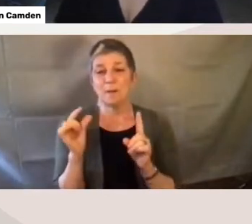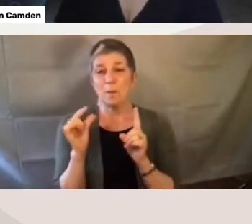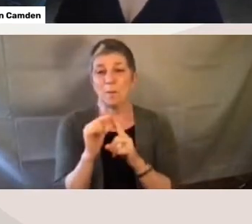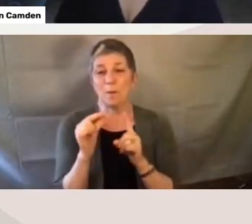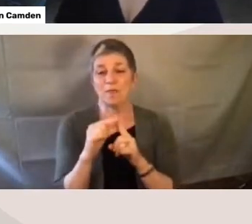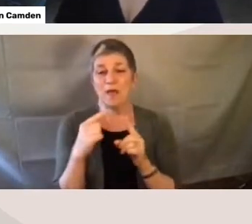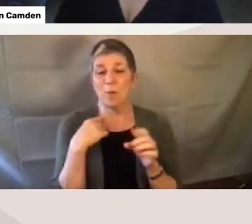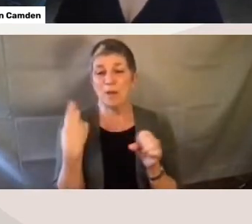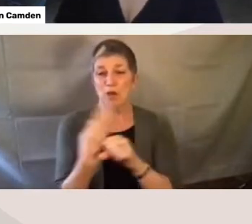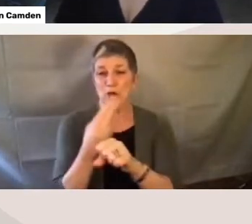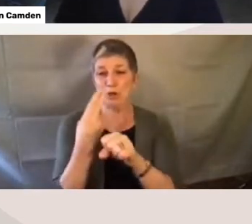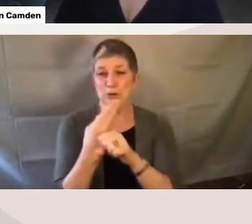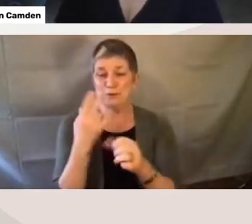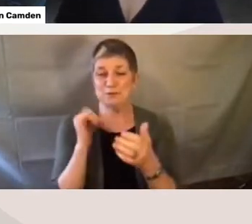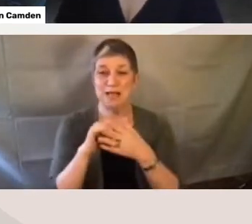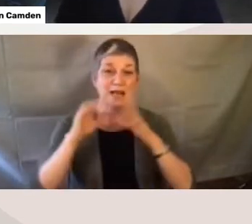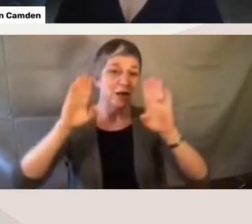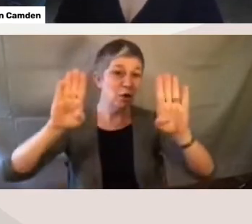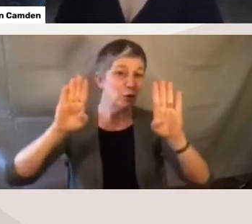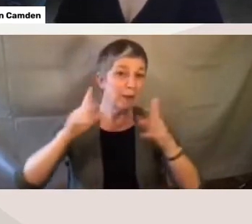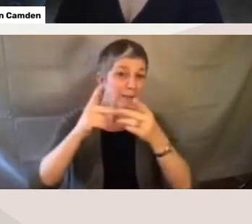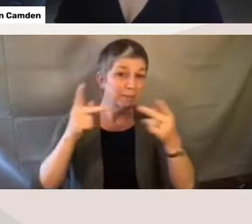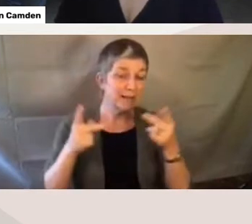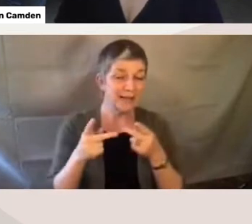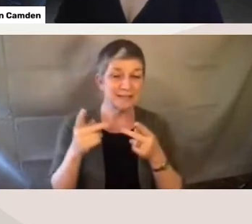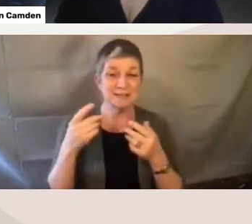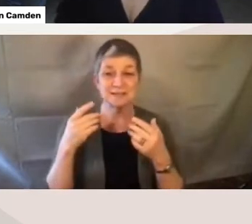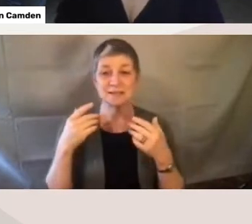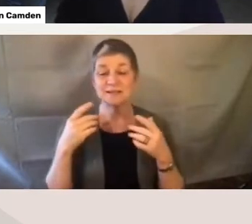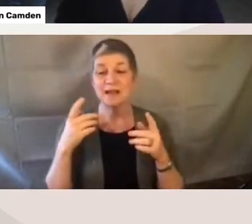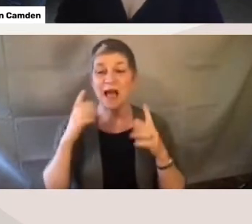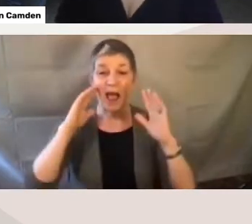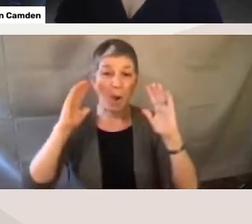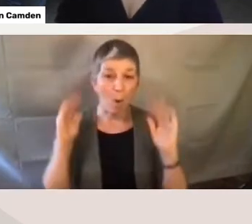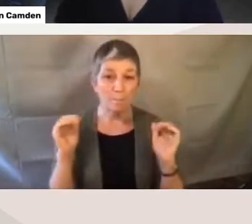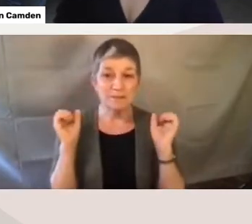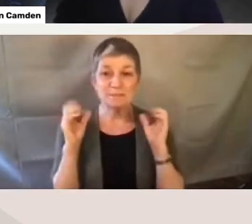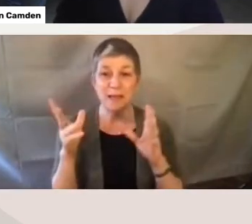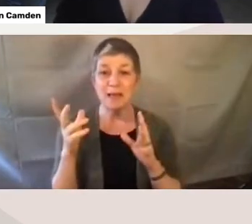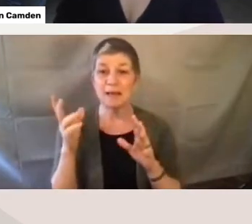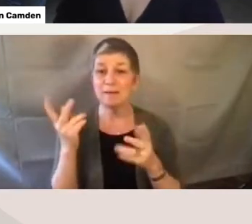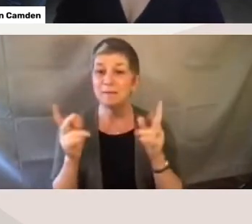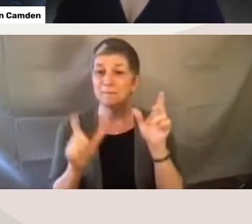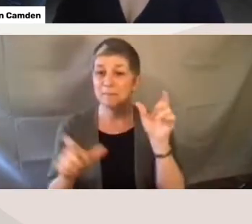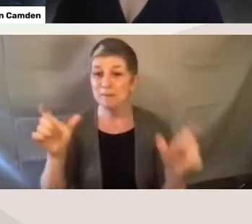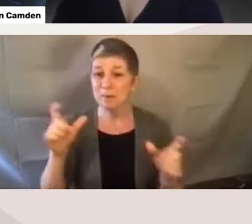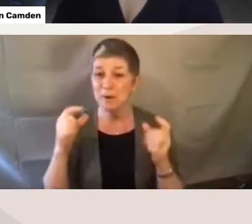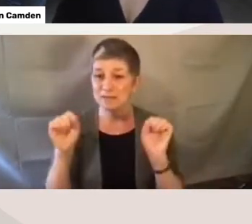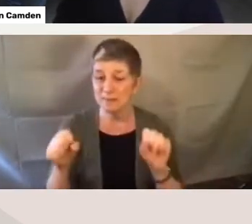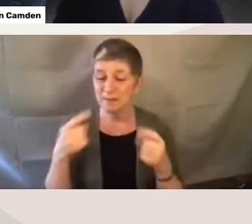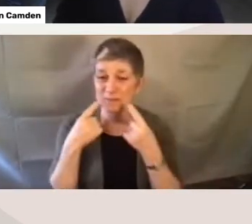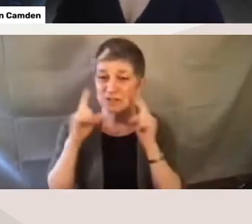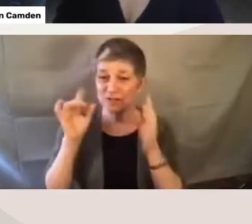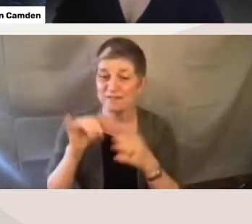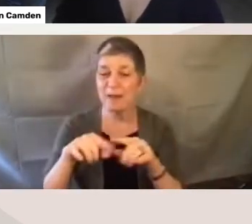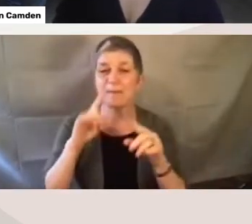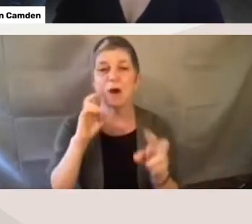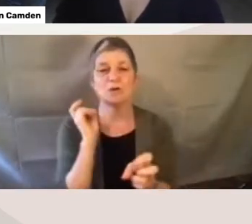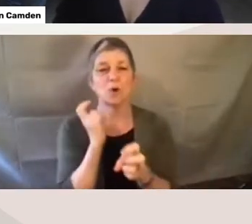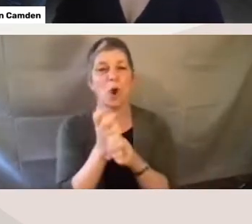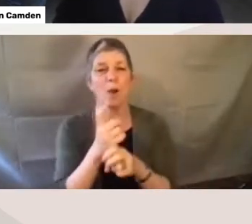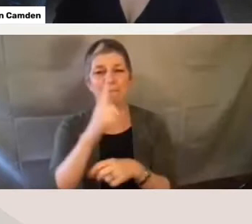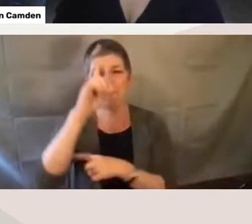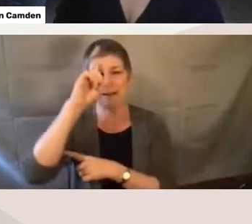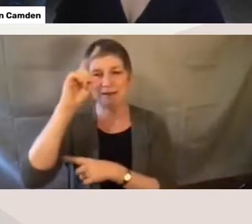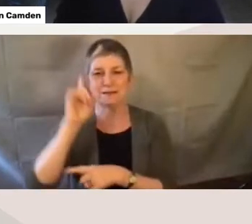throw around and we use, and it's a great place to be. And I hope, as many people as possible get there. But it was also really hard mentally to